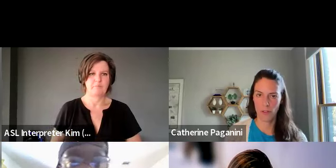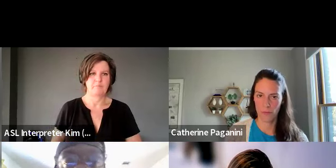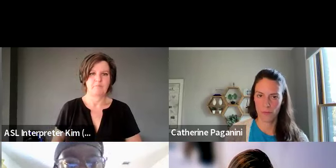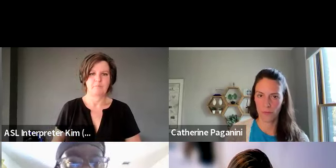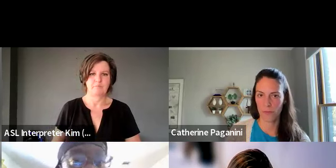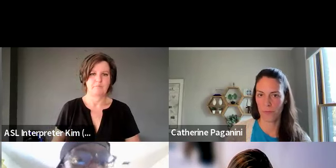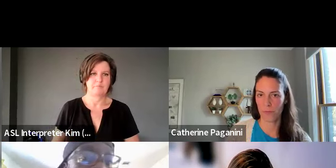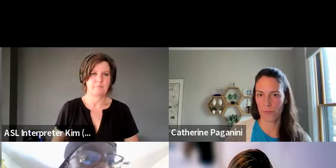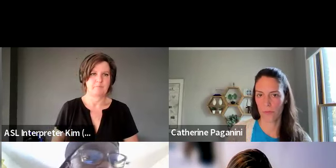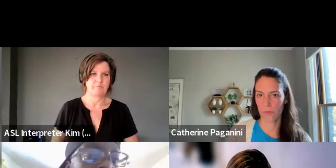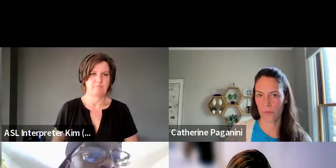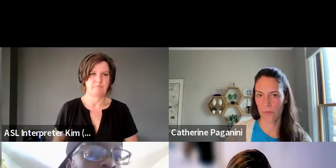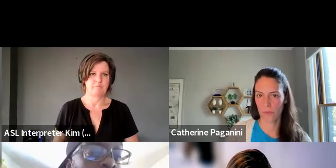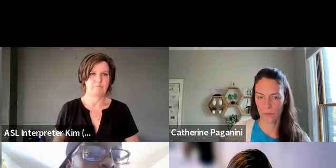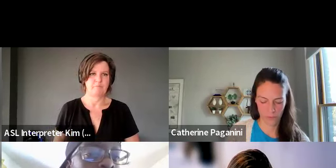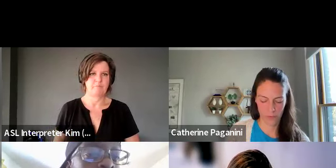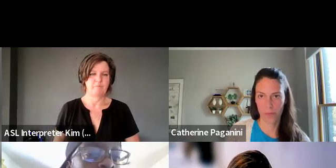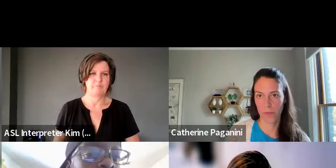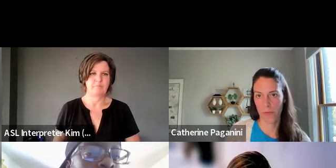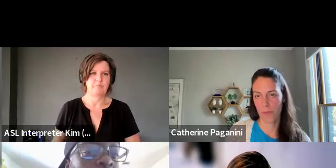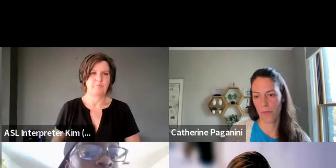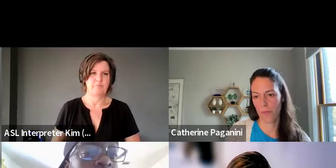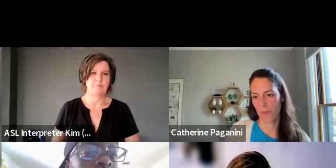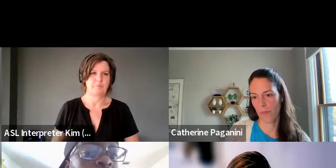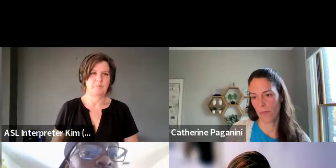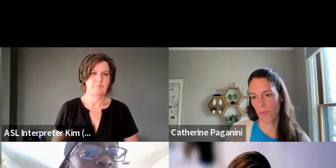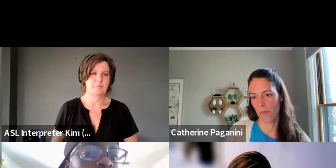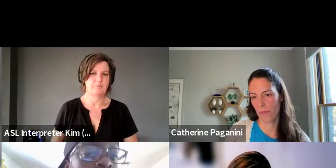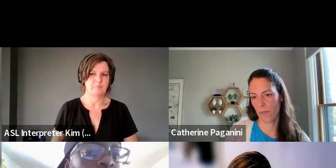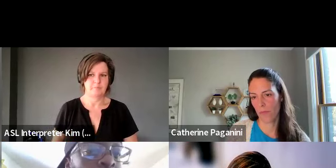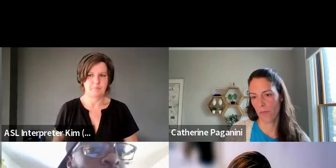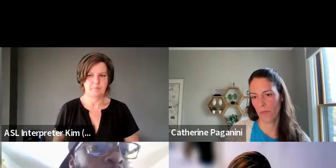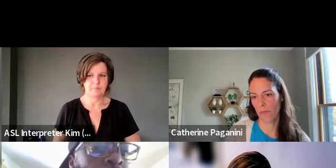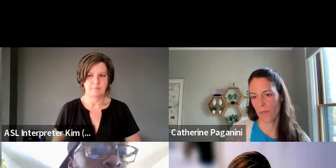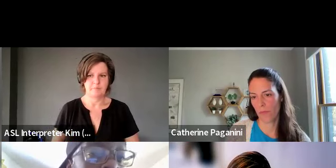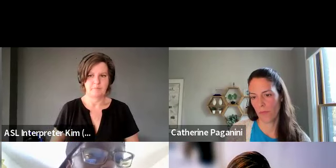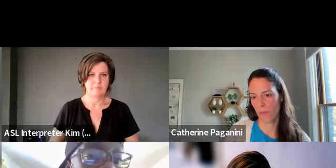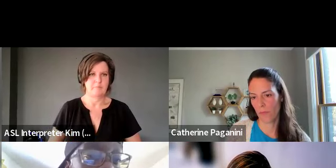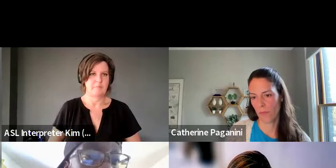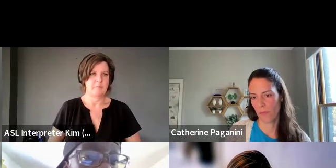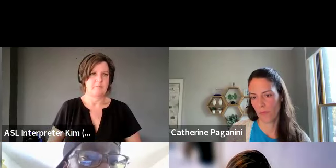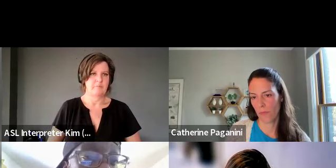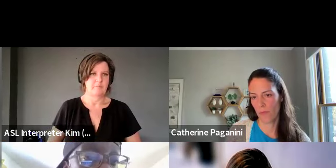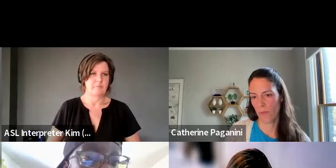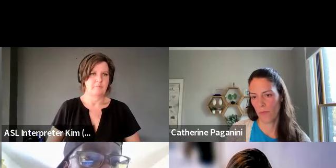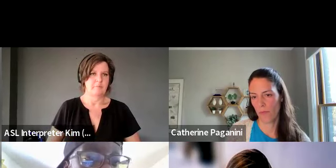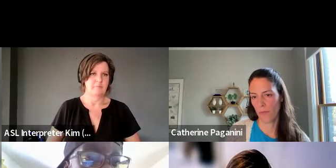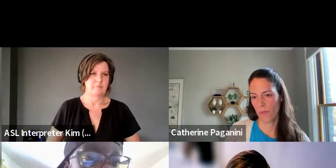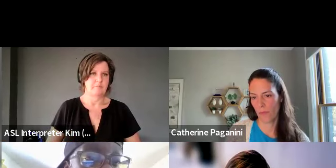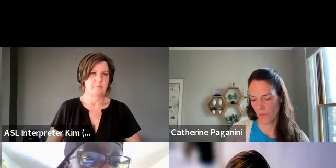available platforms that have such glossaries for their specific terminology. For example, I would say